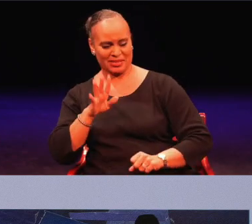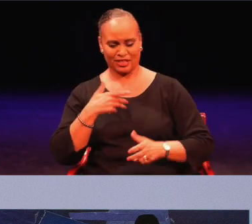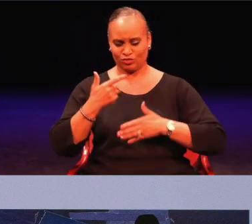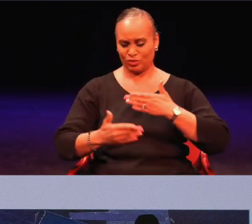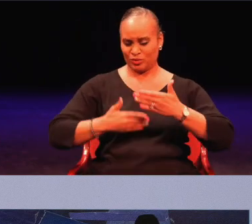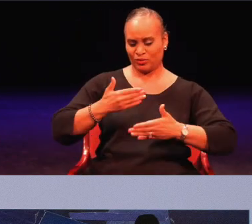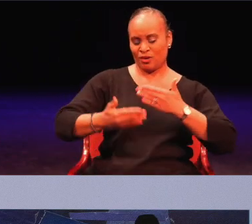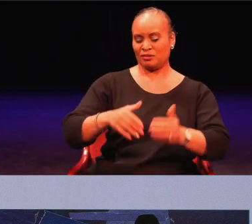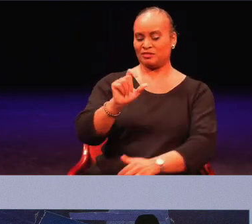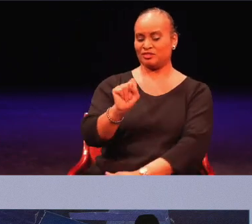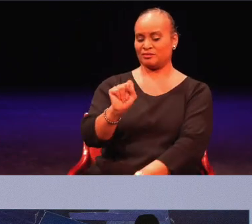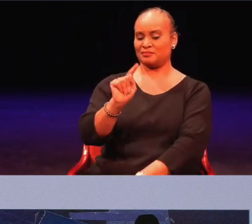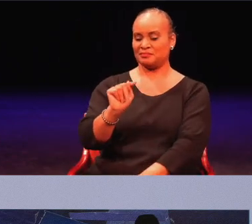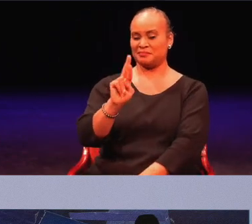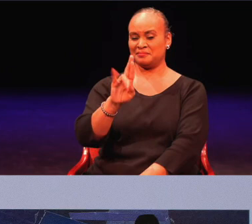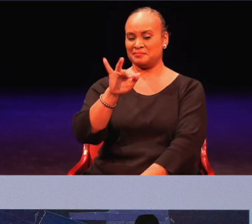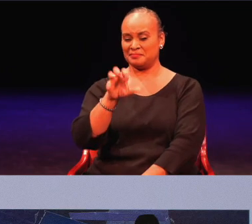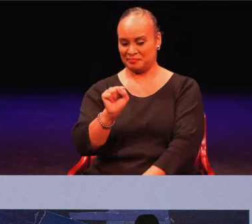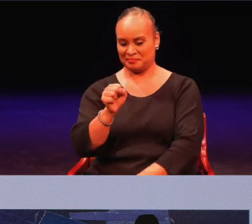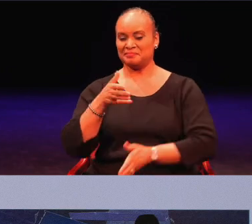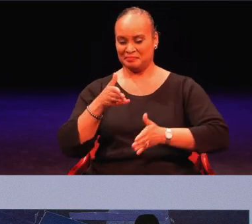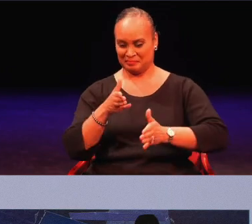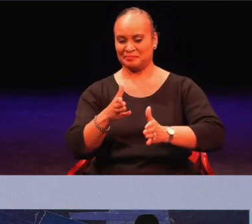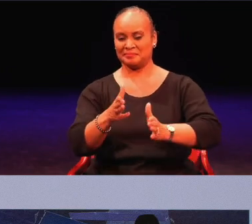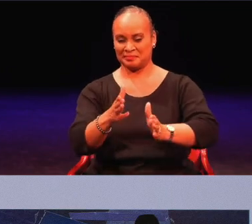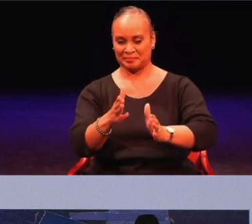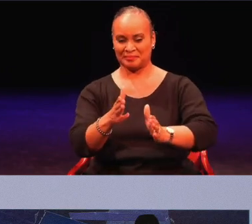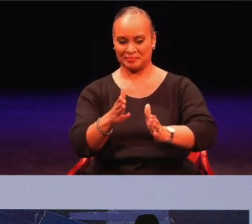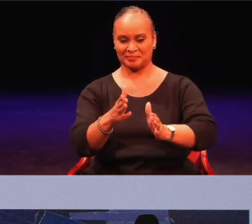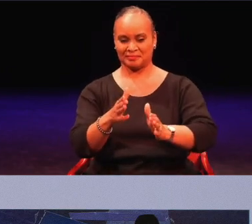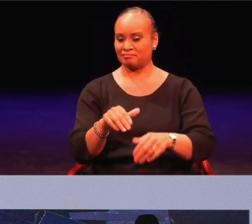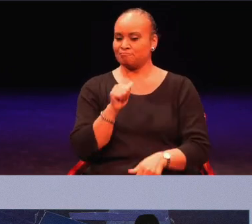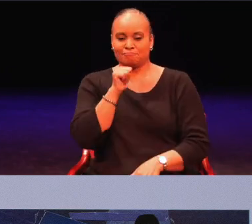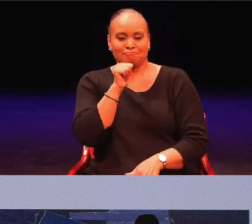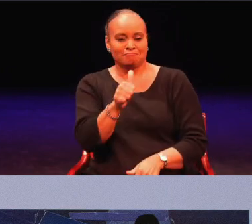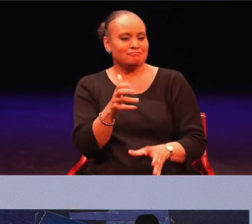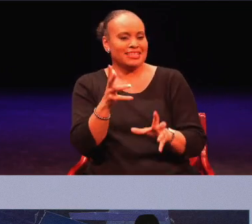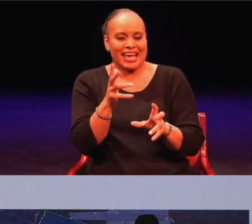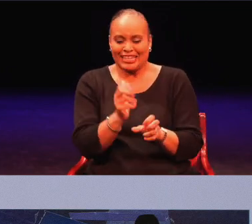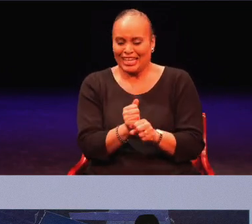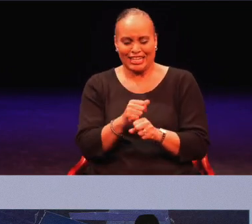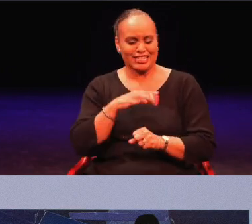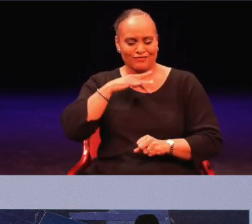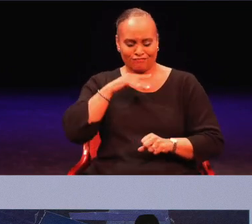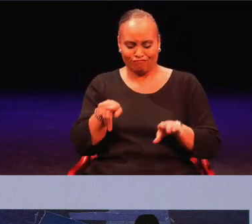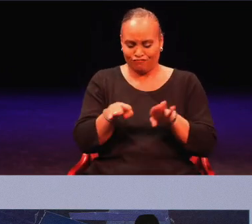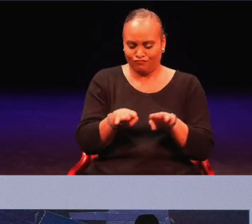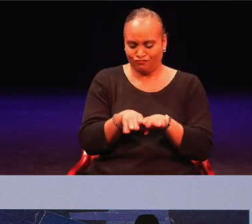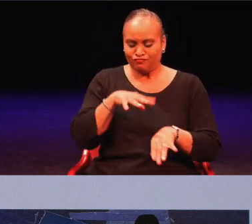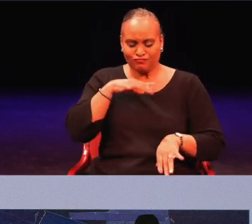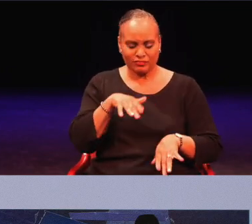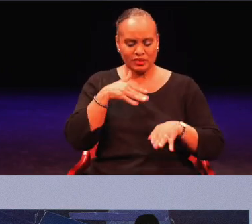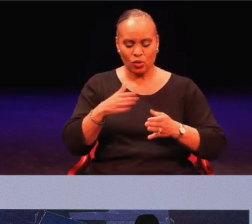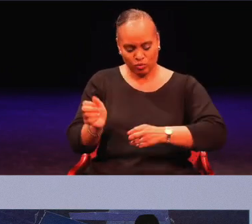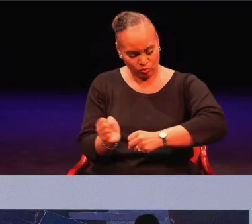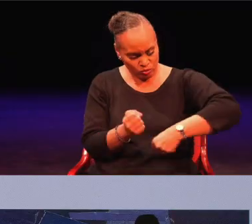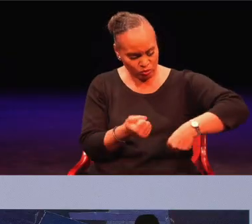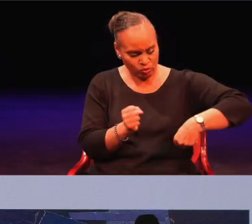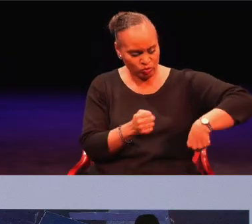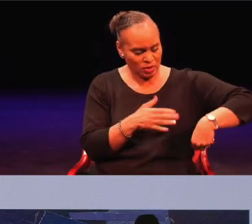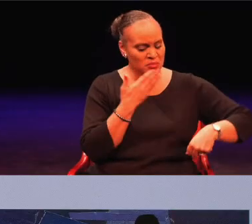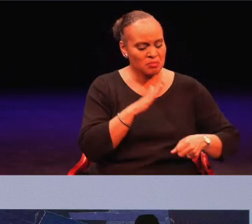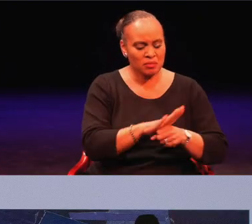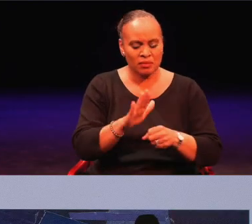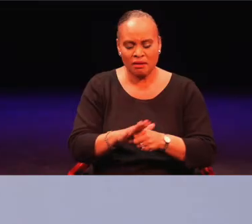row. Not getting its metric feet soiled on the well-swept walk, hustling through the hard rain at 2 o'clock in the morning to